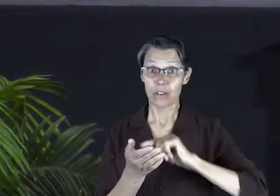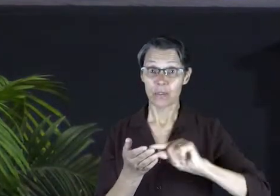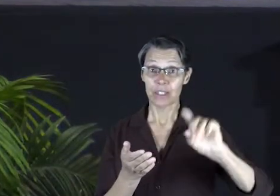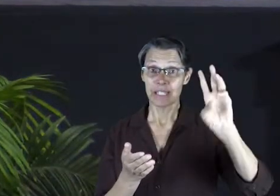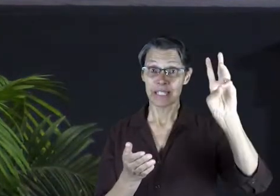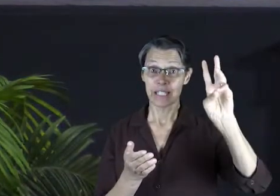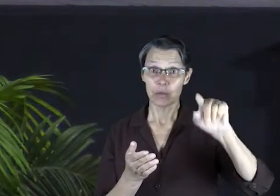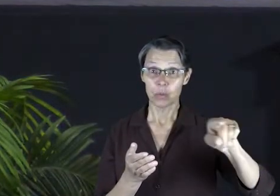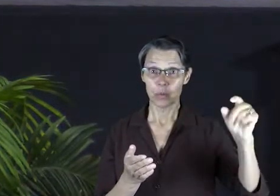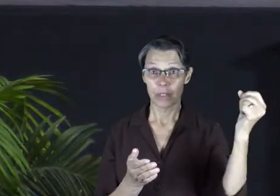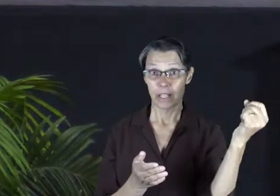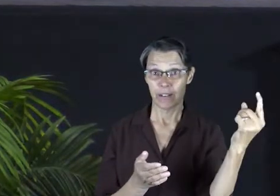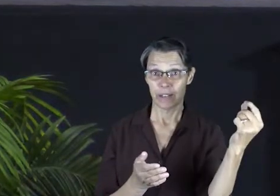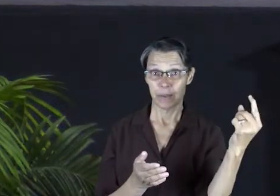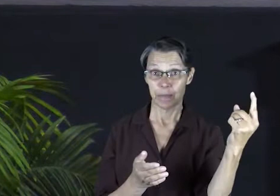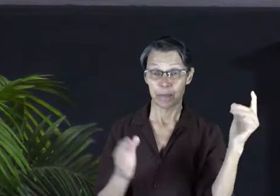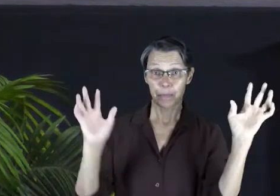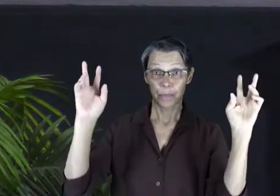11.